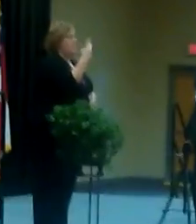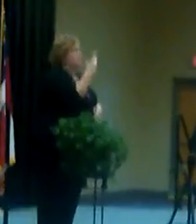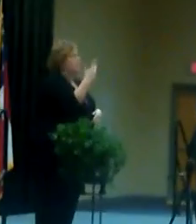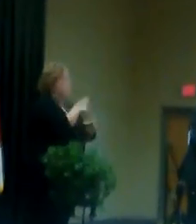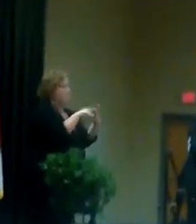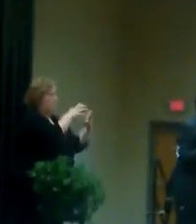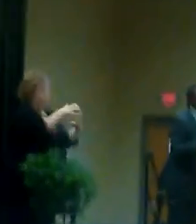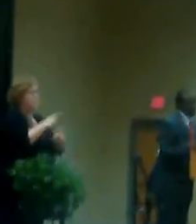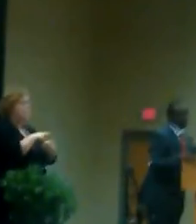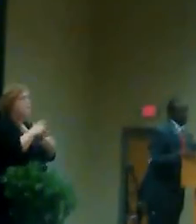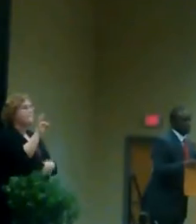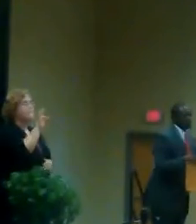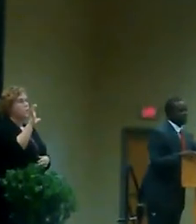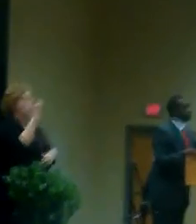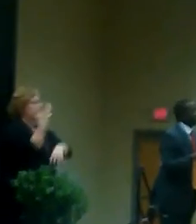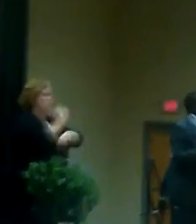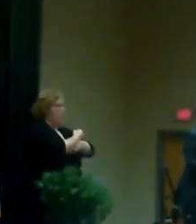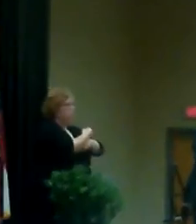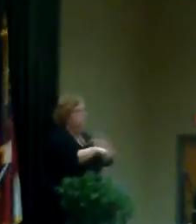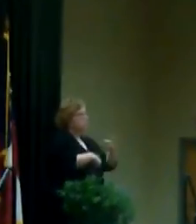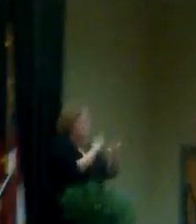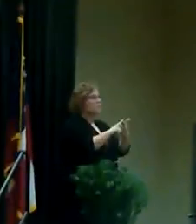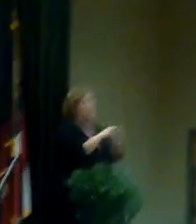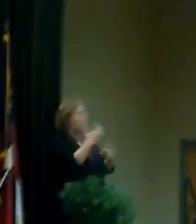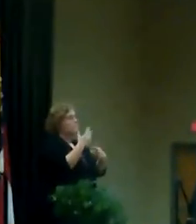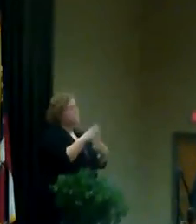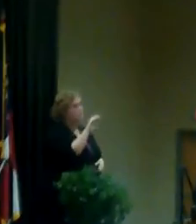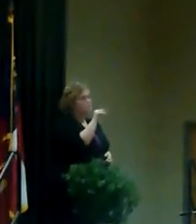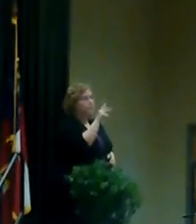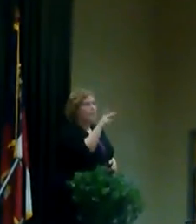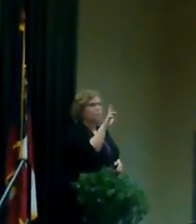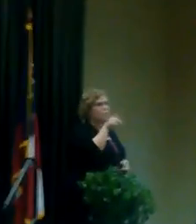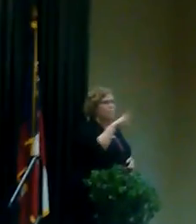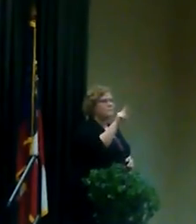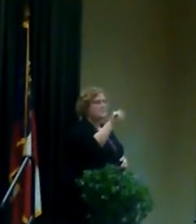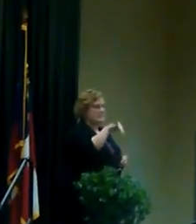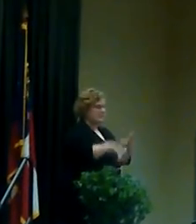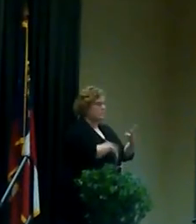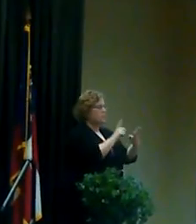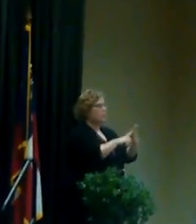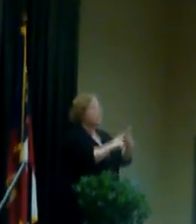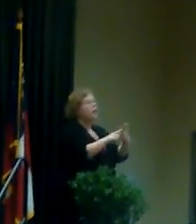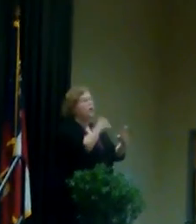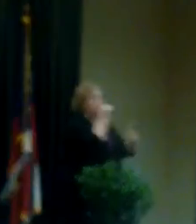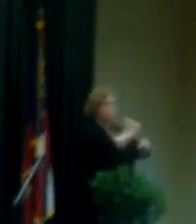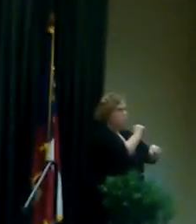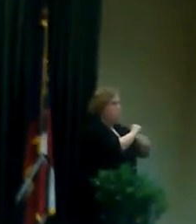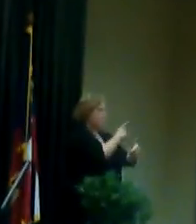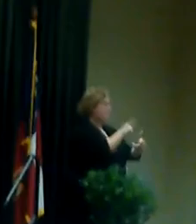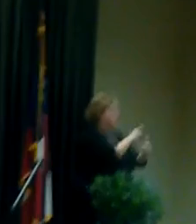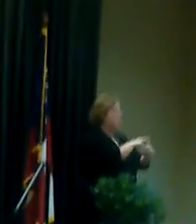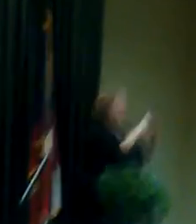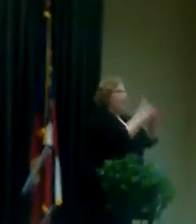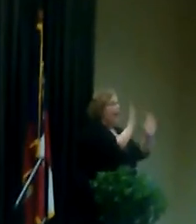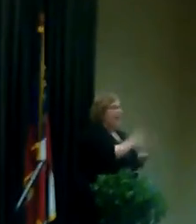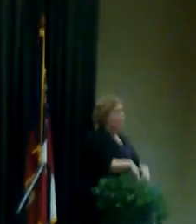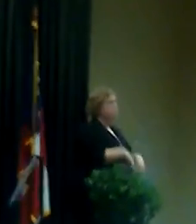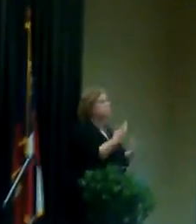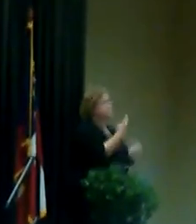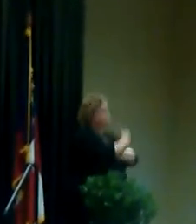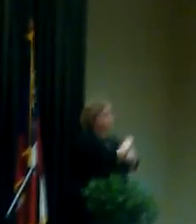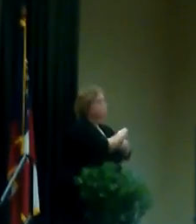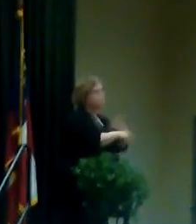in foreclosures, number 2 in bankruptcy, and number 3 in unemployment. Yet and still we have